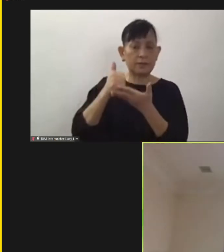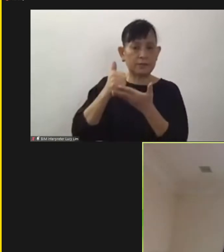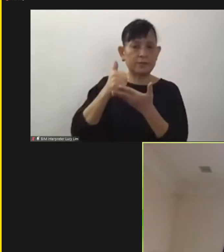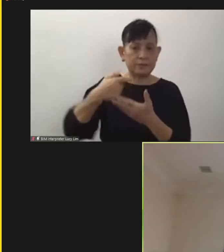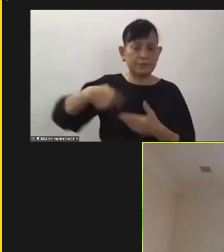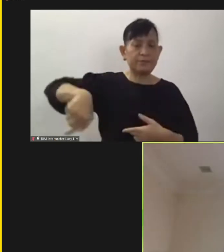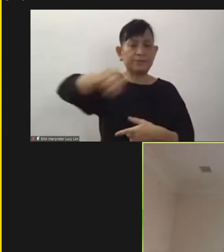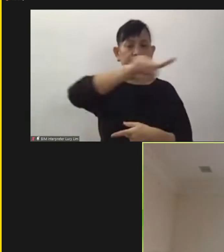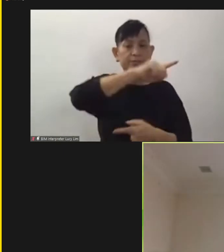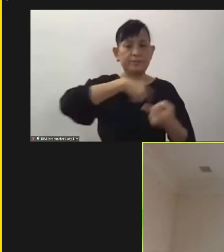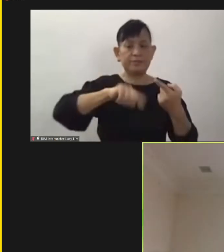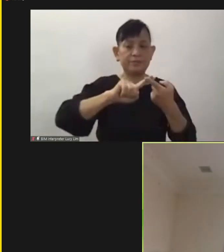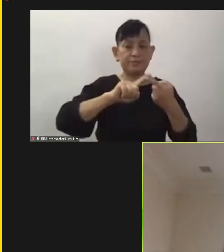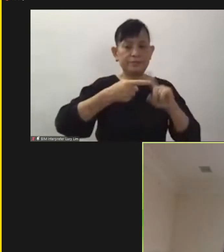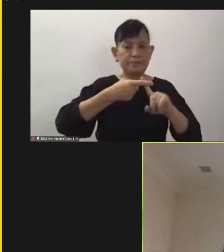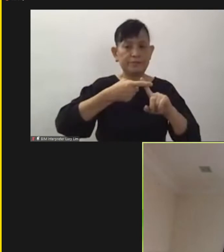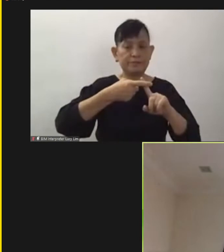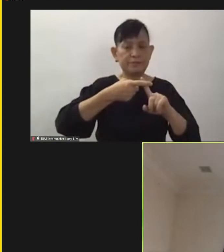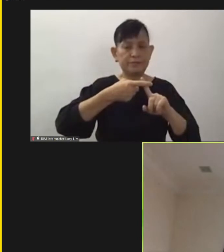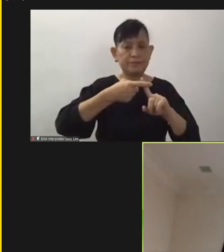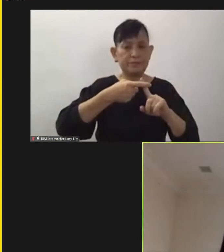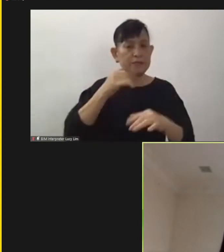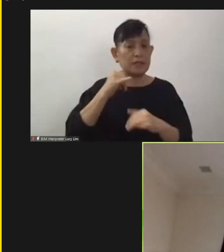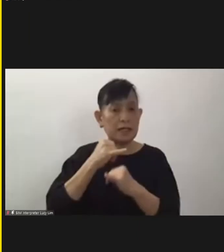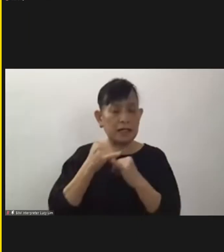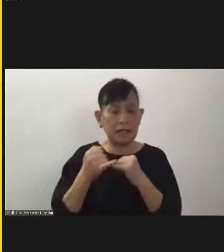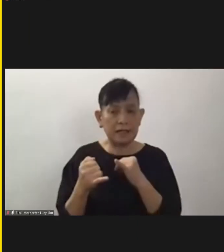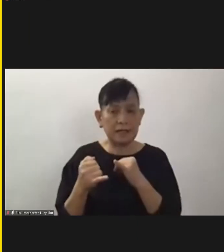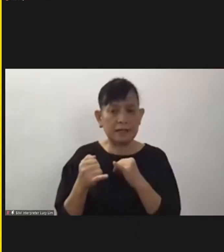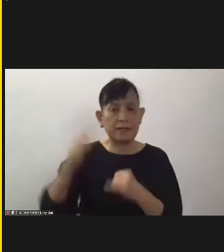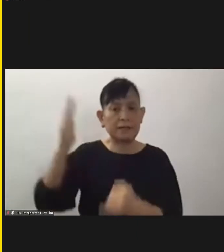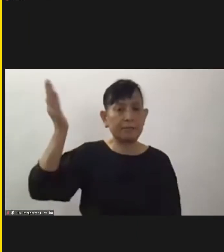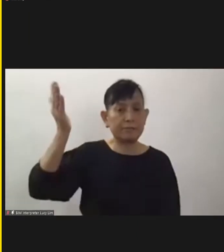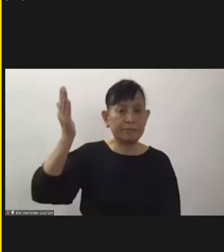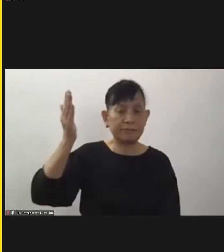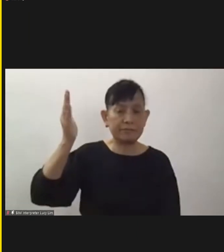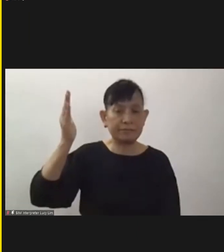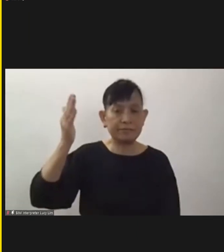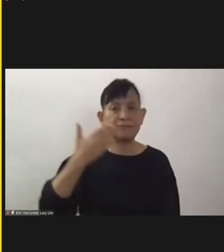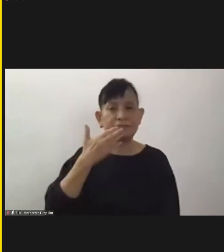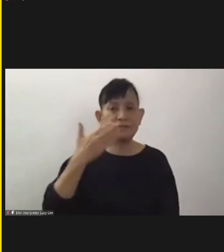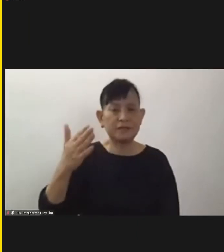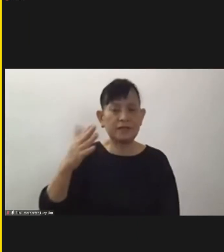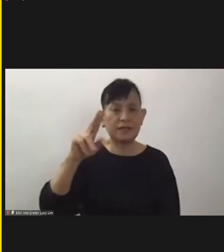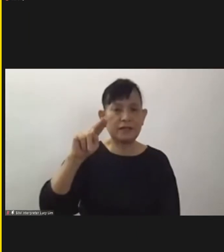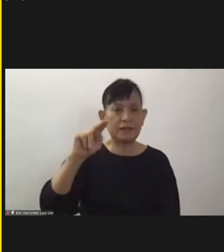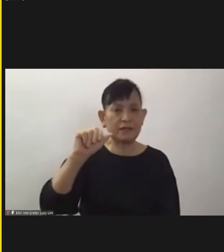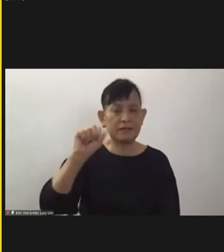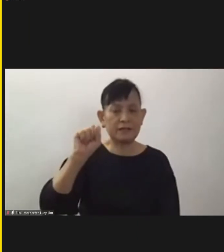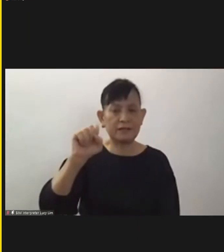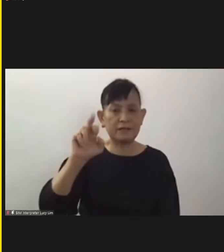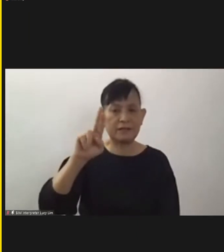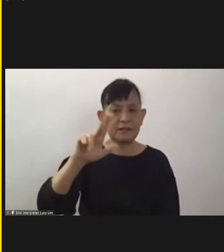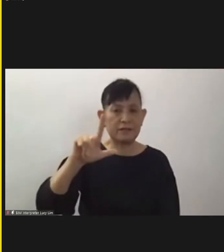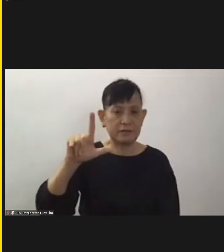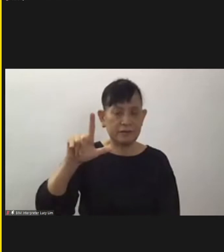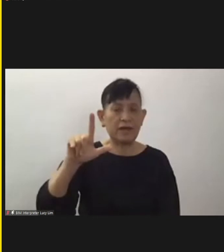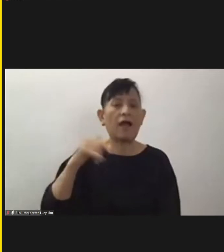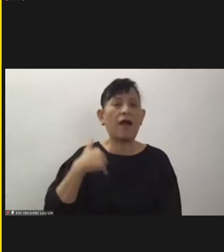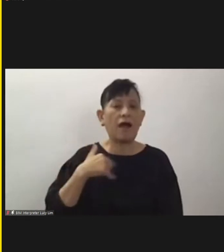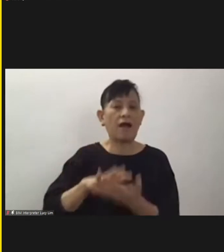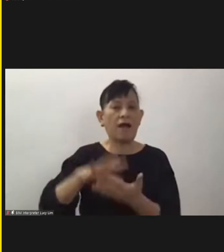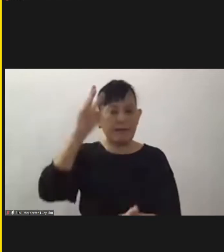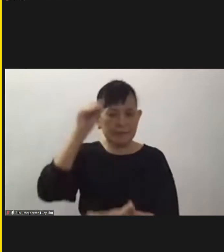to help our friends. So last but not least, a presentation. Thank you, Nasrul, for that brilliant, brilliant presentation. I learned a lot from